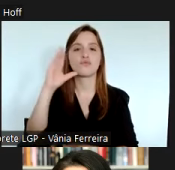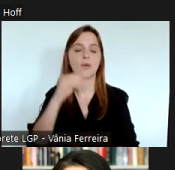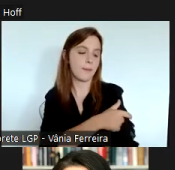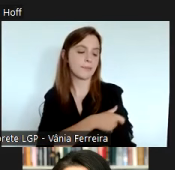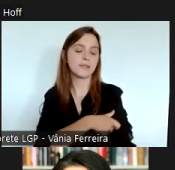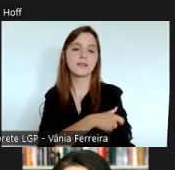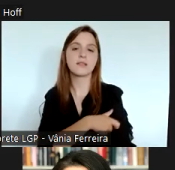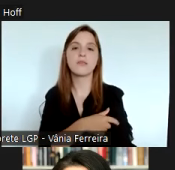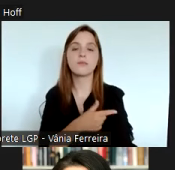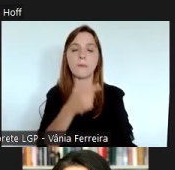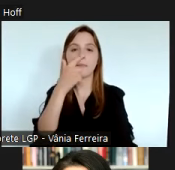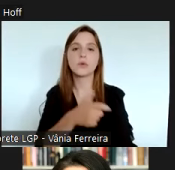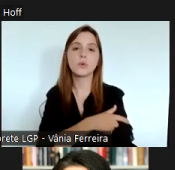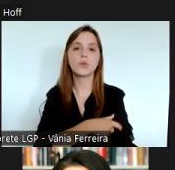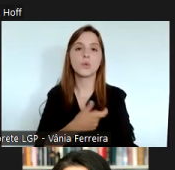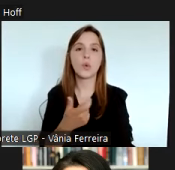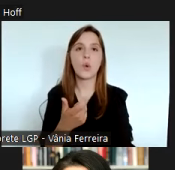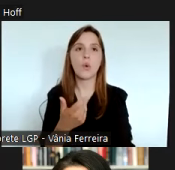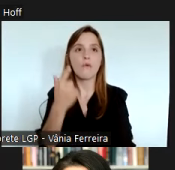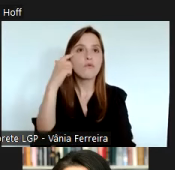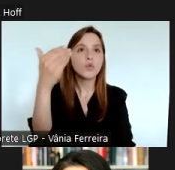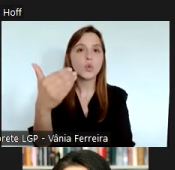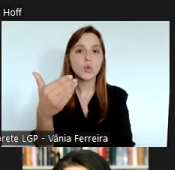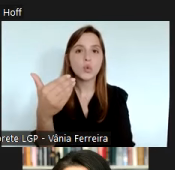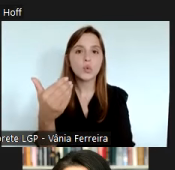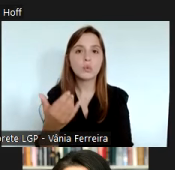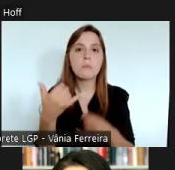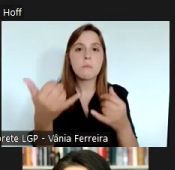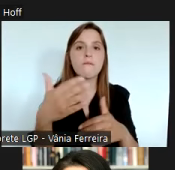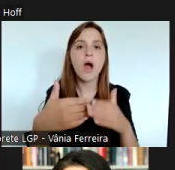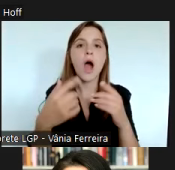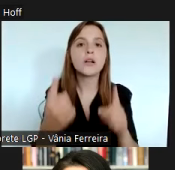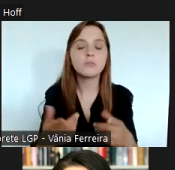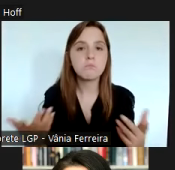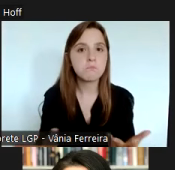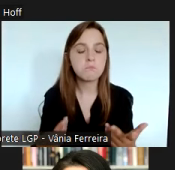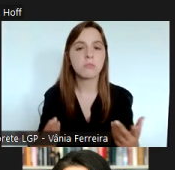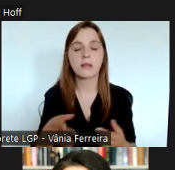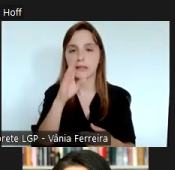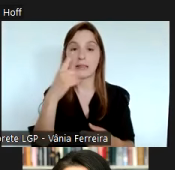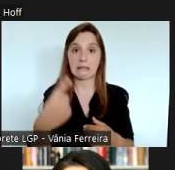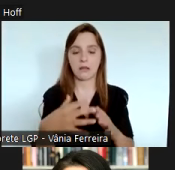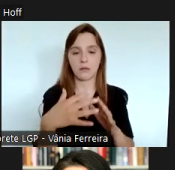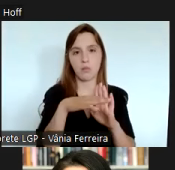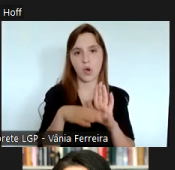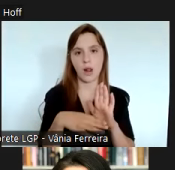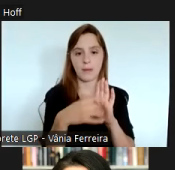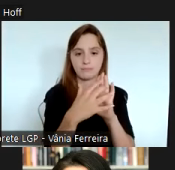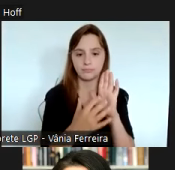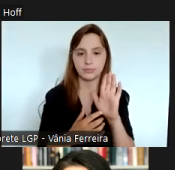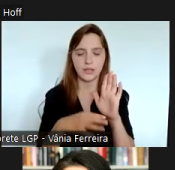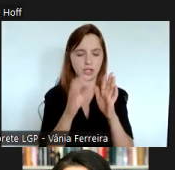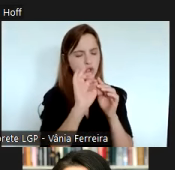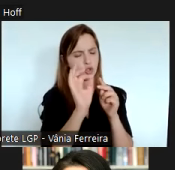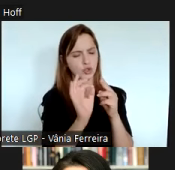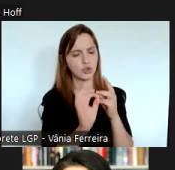are heading for in the future. So maybe if they write down a detailed program, everyone can read that.